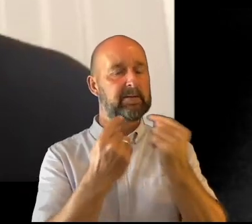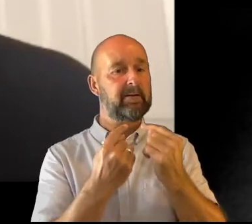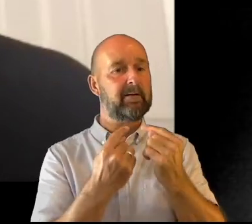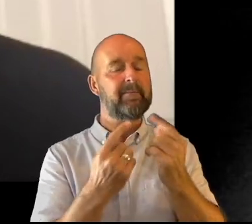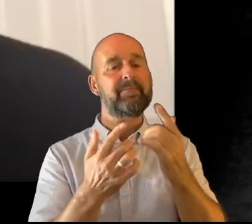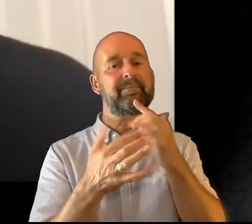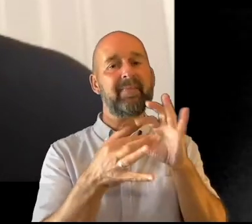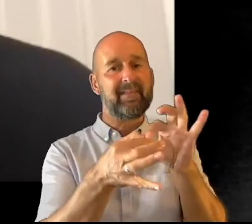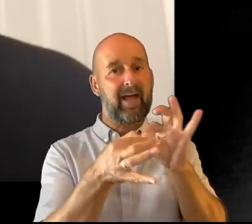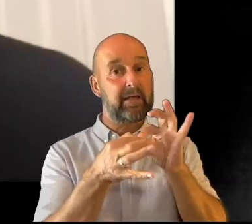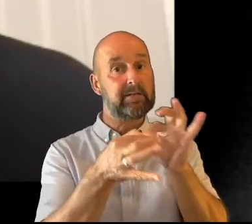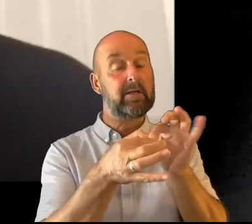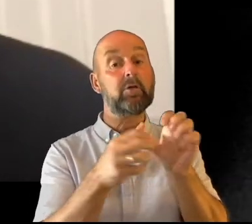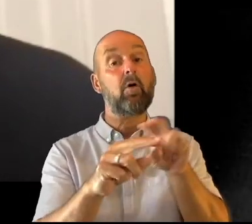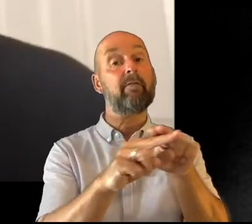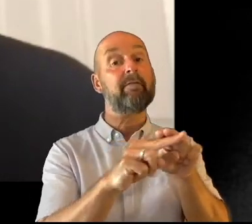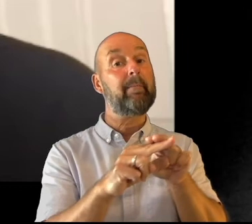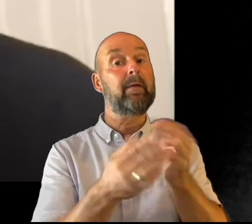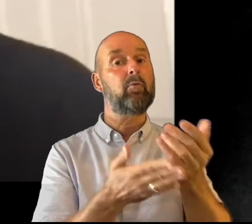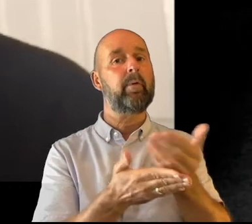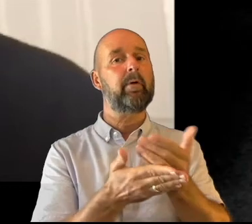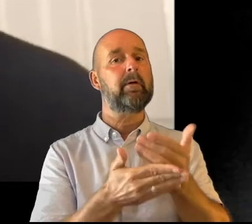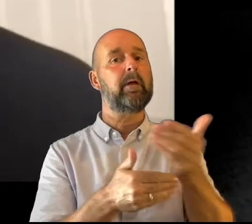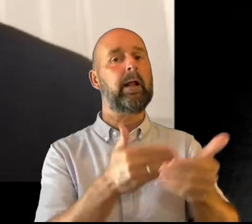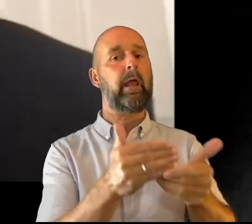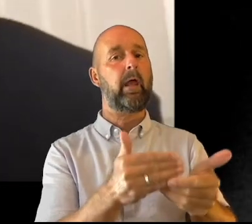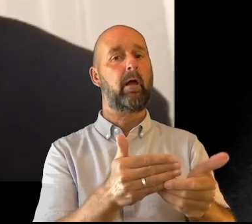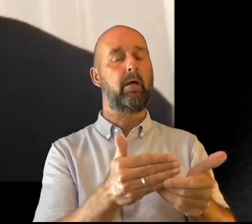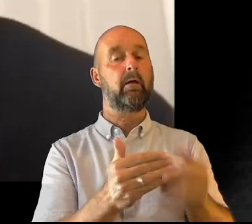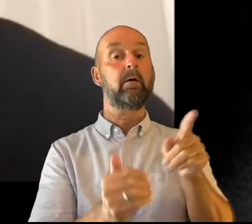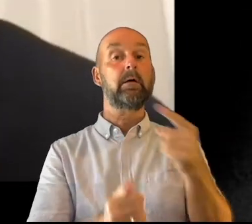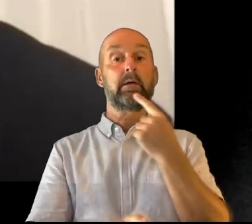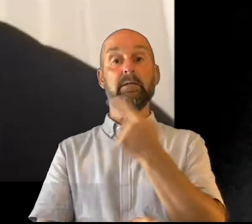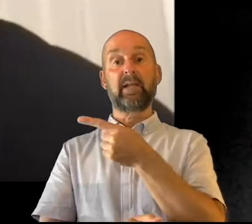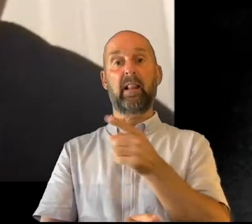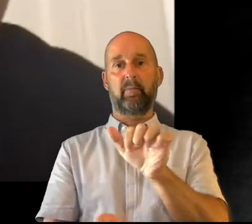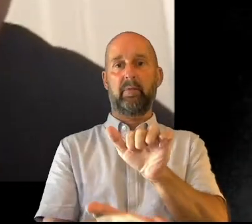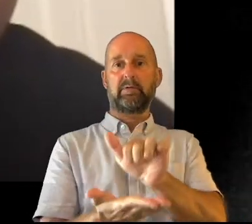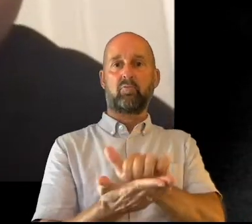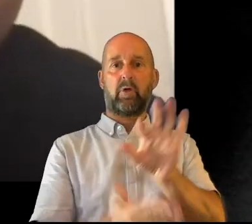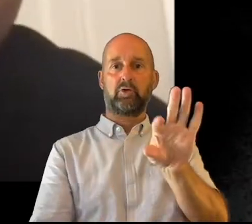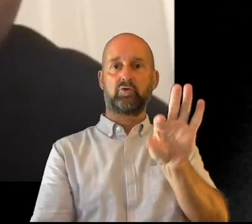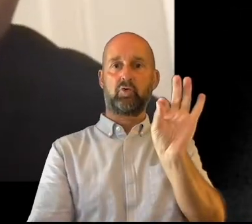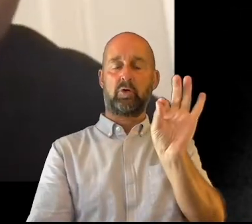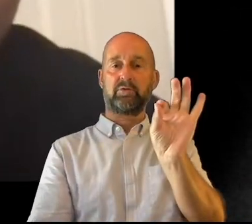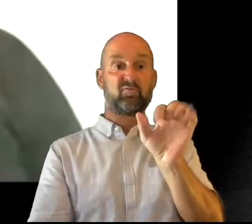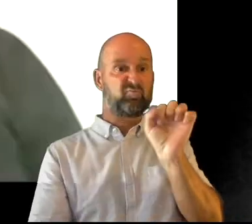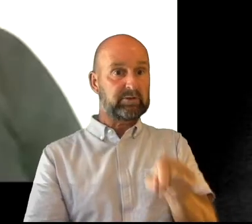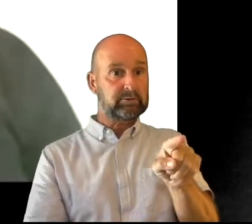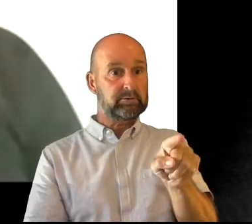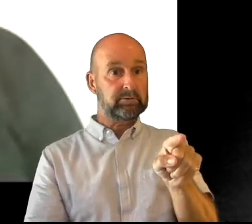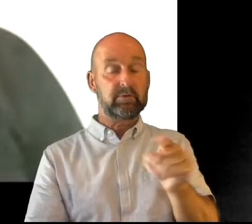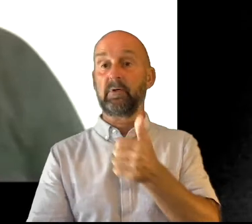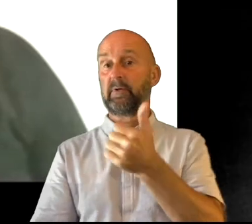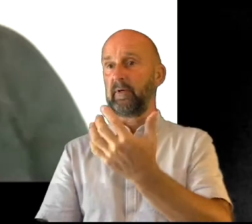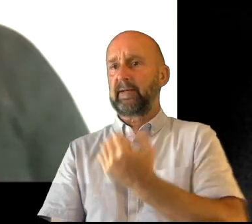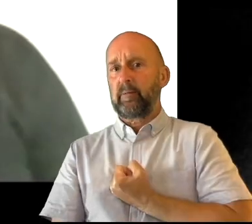nice, and your family's clear. You tell them it was the right choice. Got it? Got